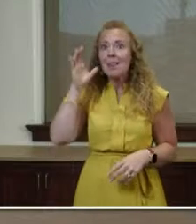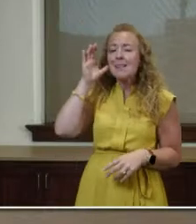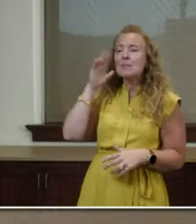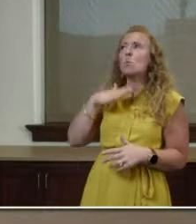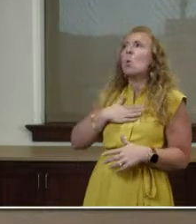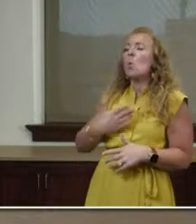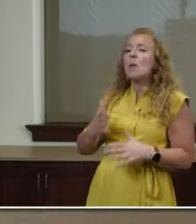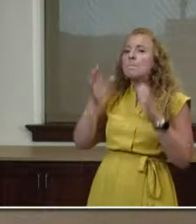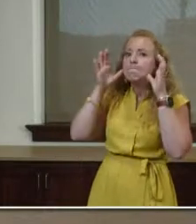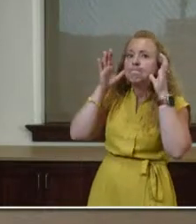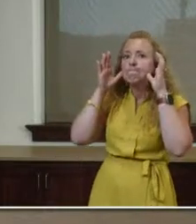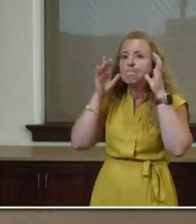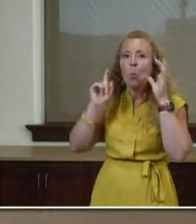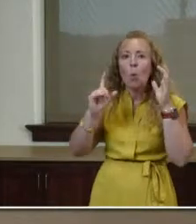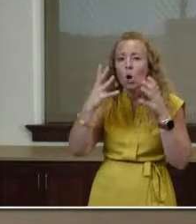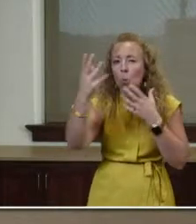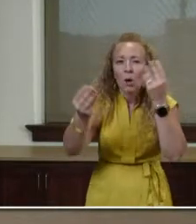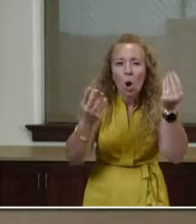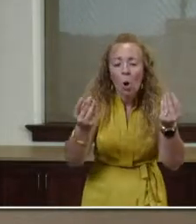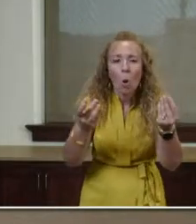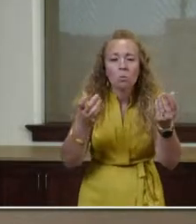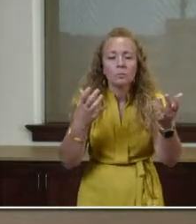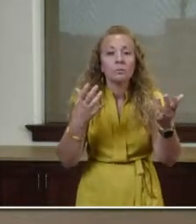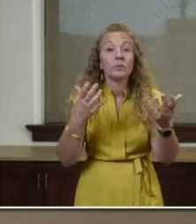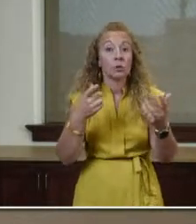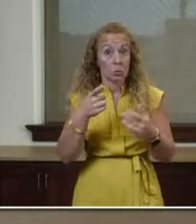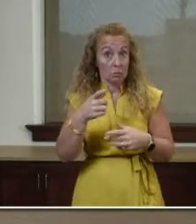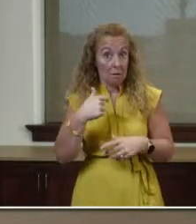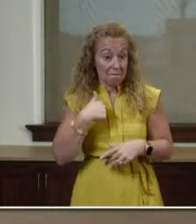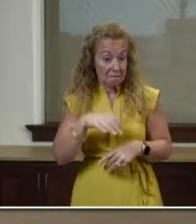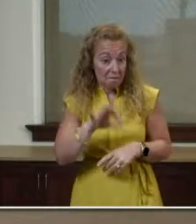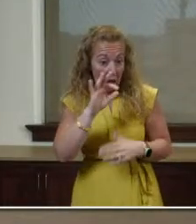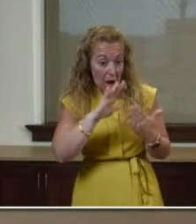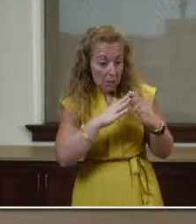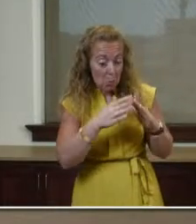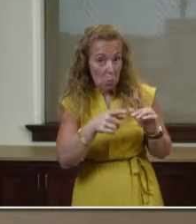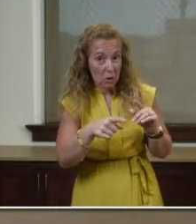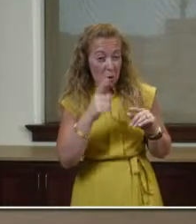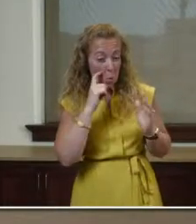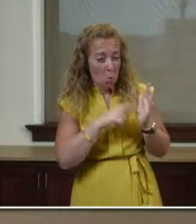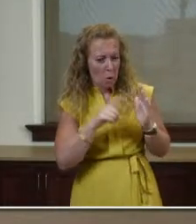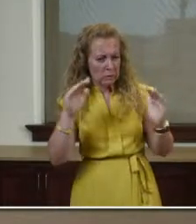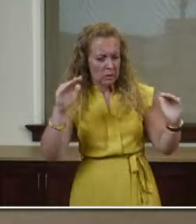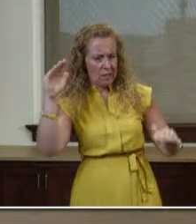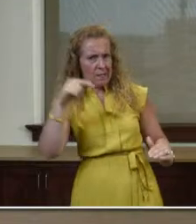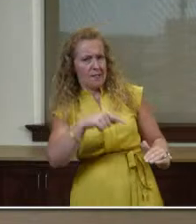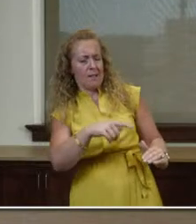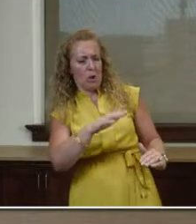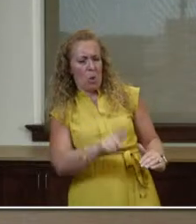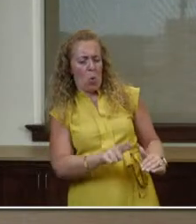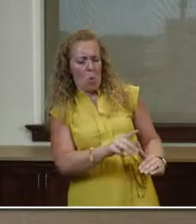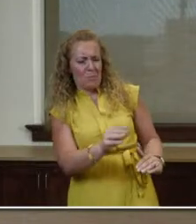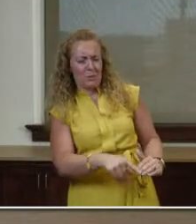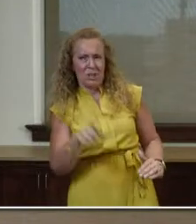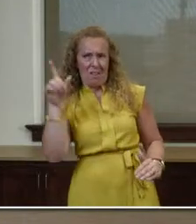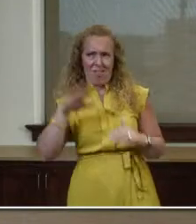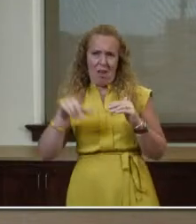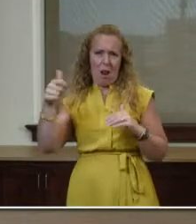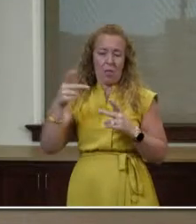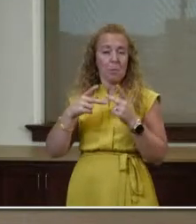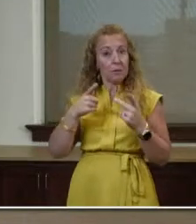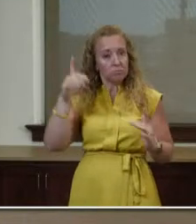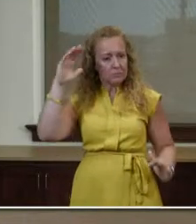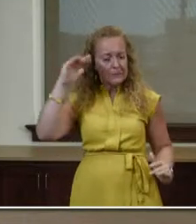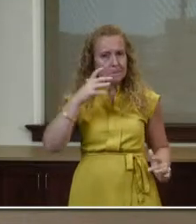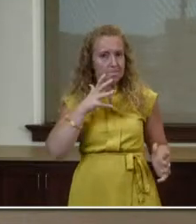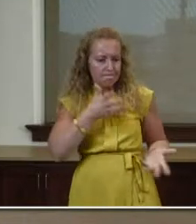suggestions of where we need to go. And as we find out communities where the percentage is lower than other places, we're going to